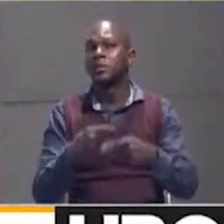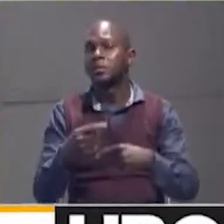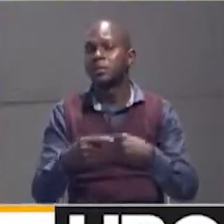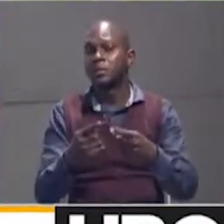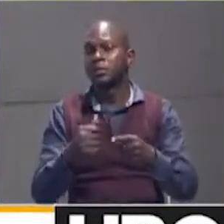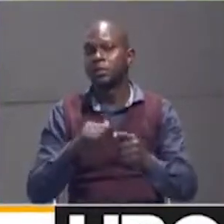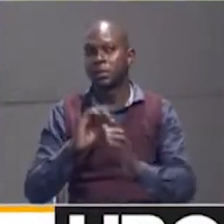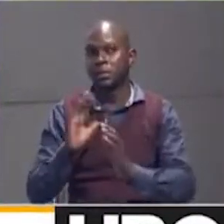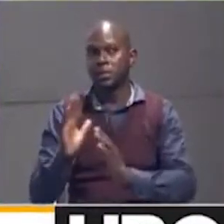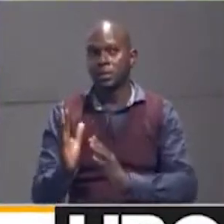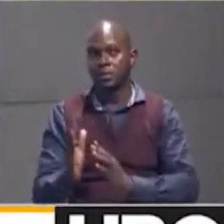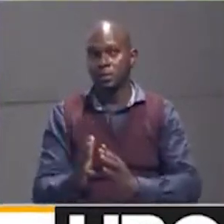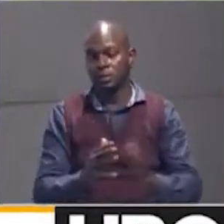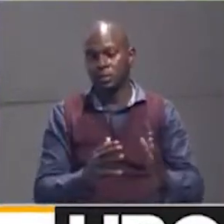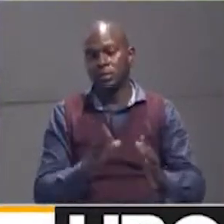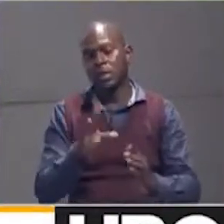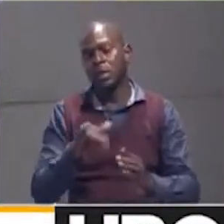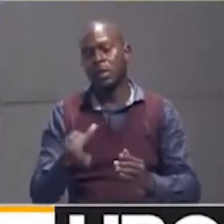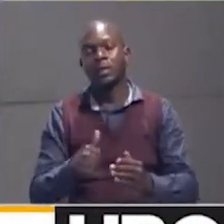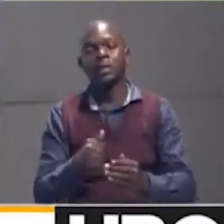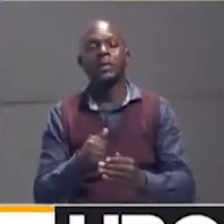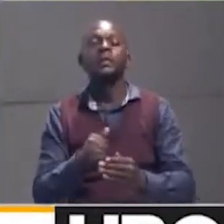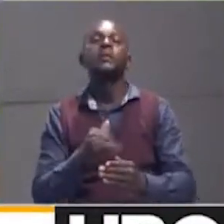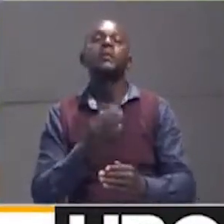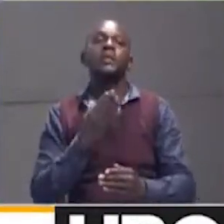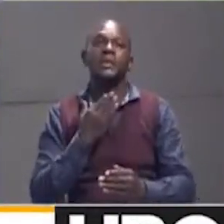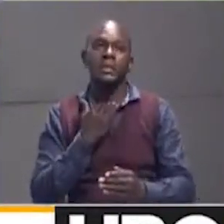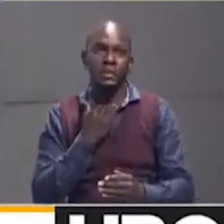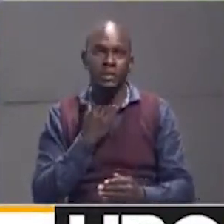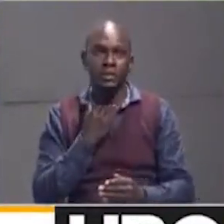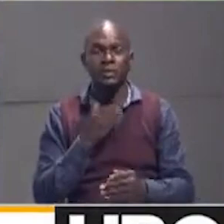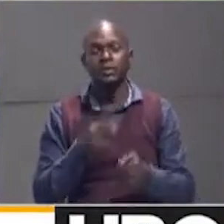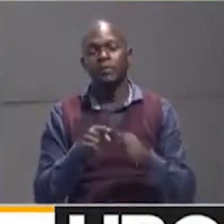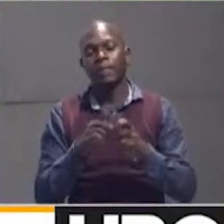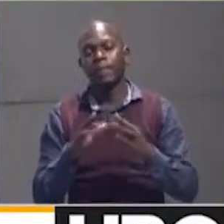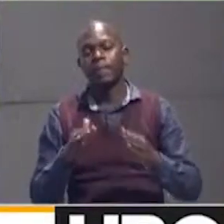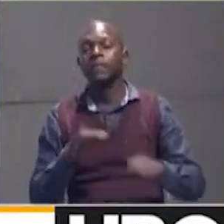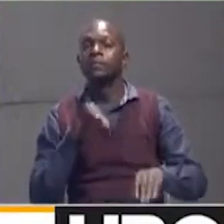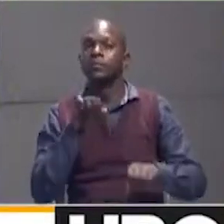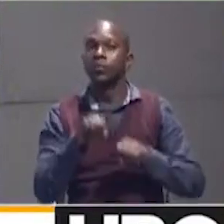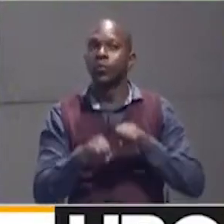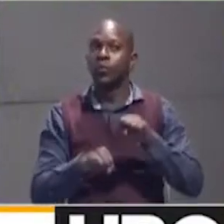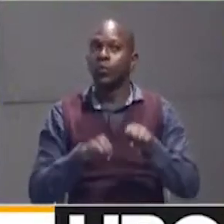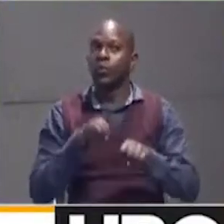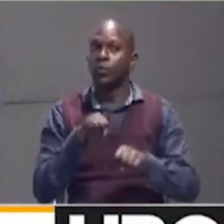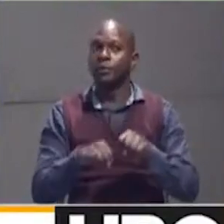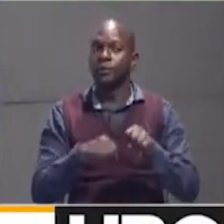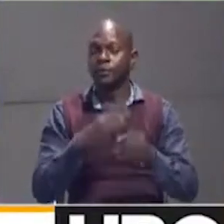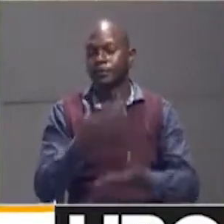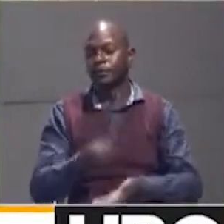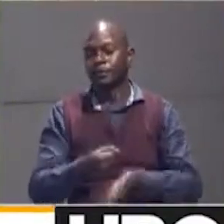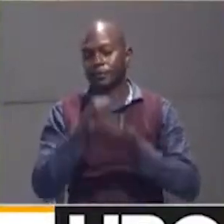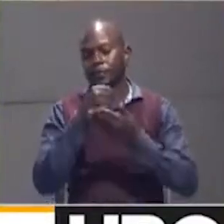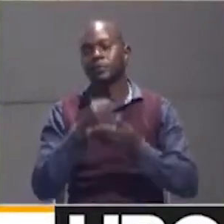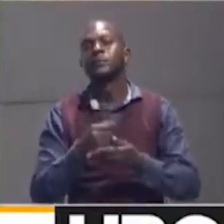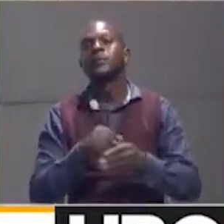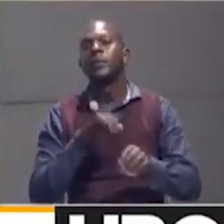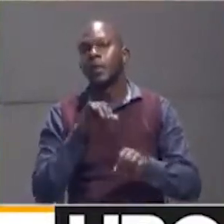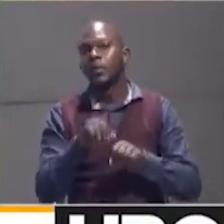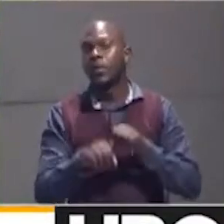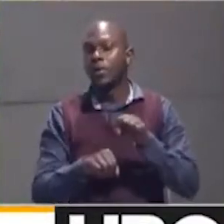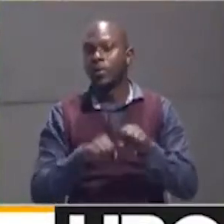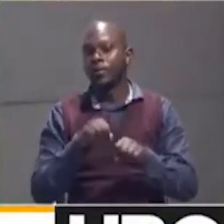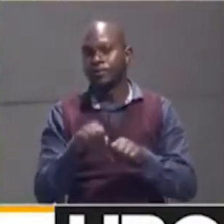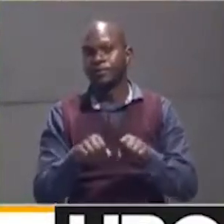for other requirements. Yeah, like even purchasing a bicycle to help me move. Despite